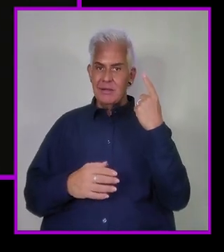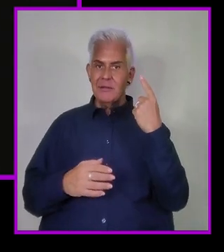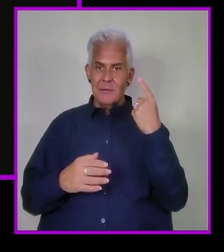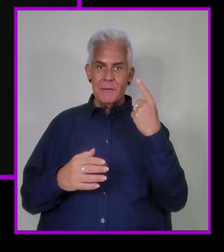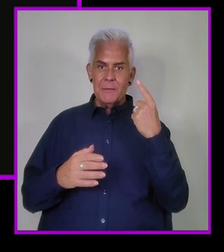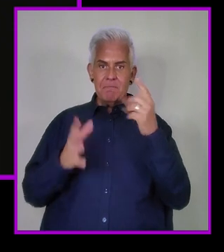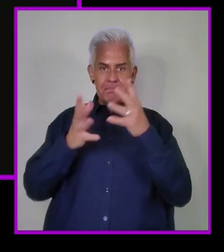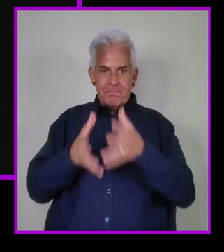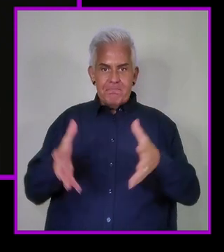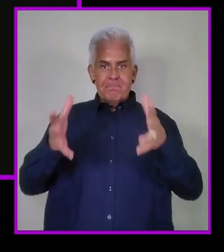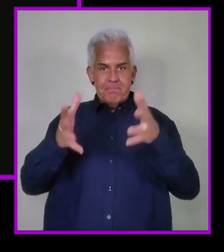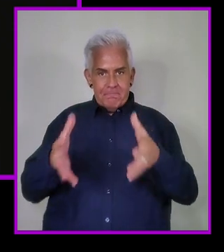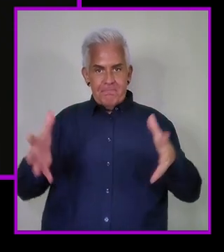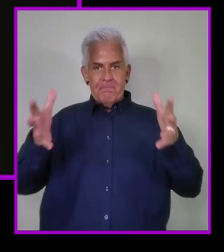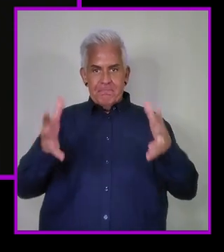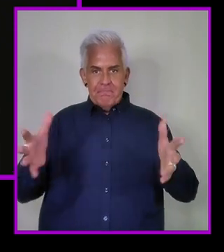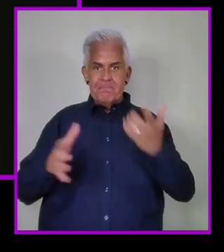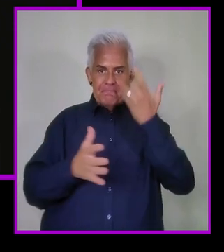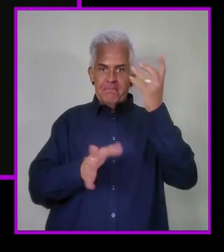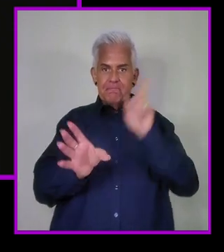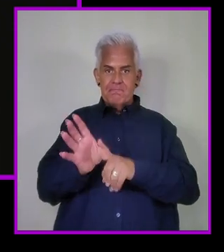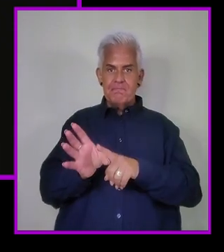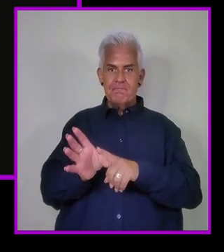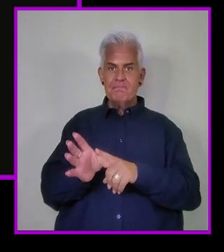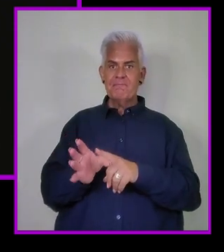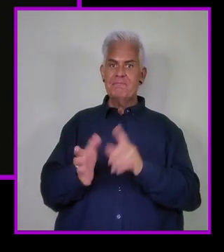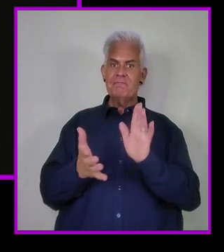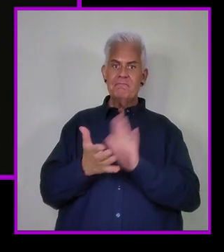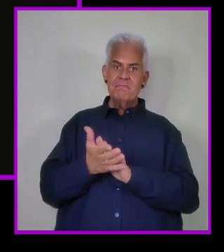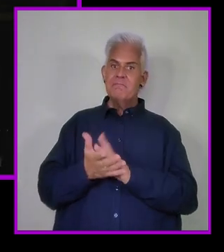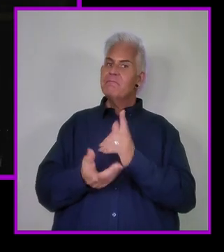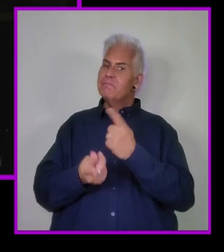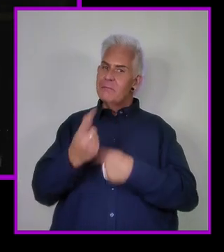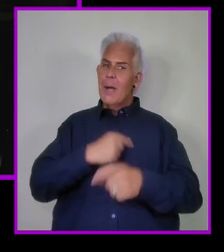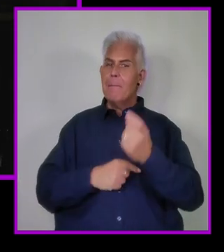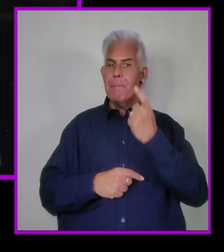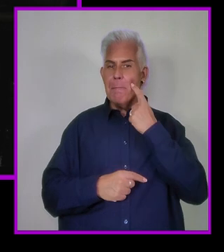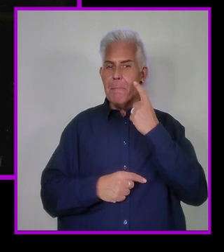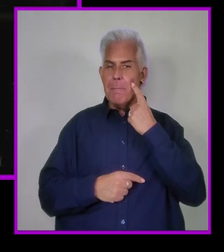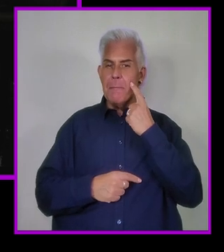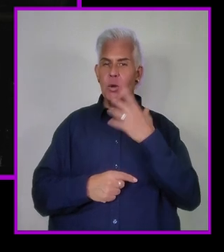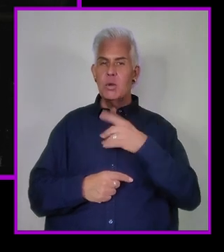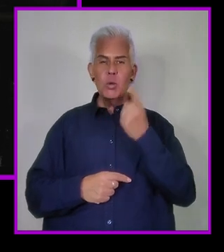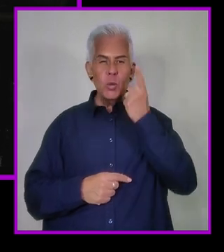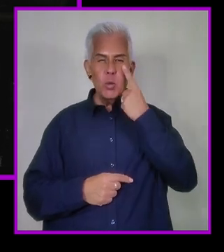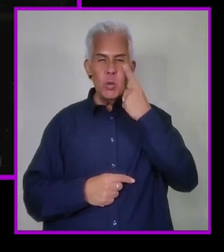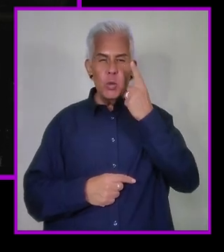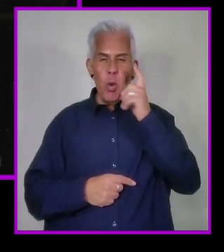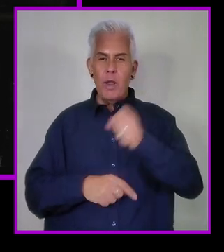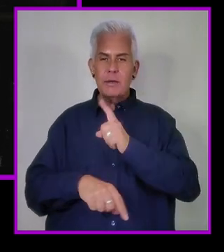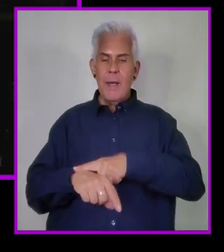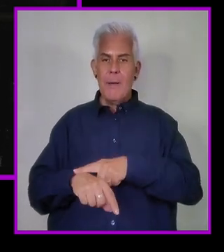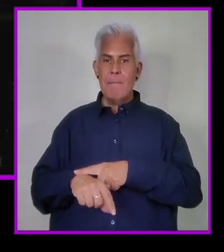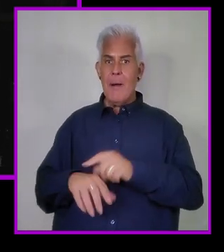just grows year on year and suddenly things get slightly easier. Mm. But you've always got to keep an eye on it, I think. Mm.